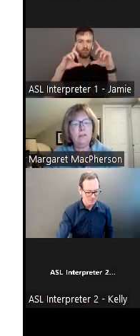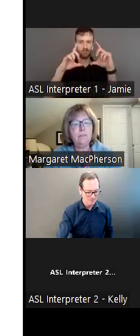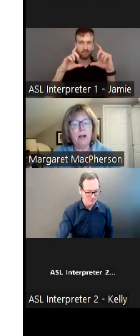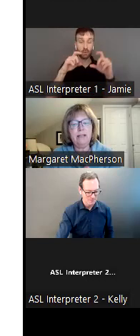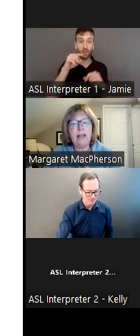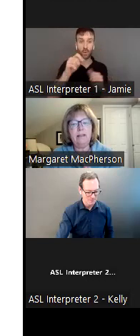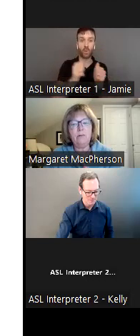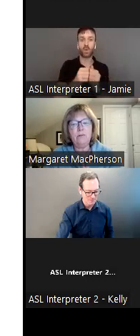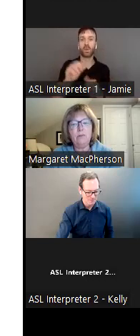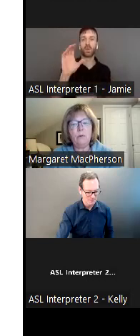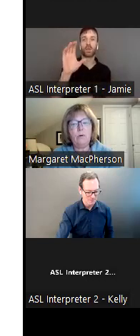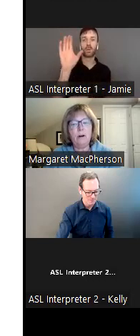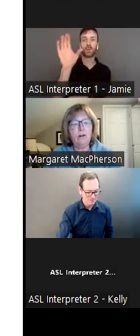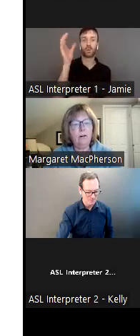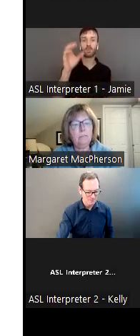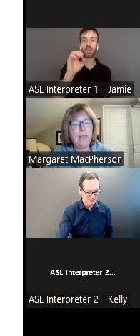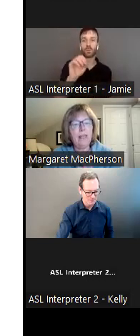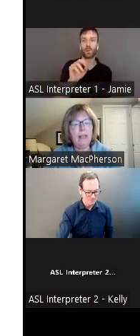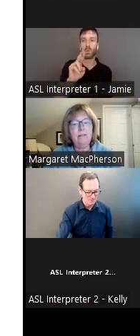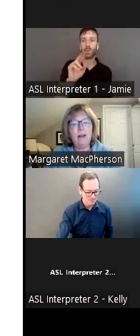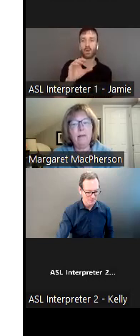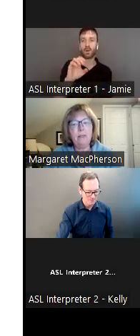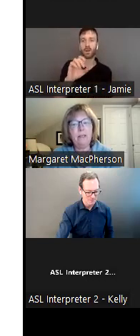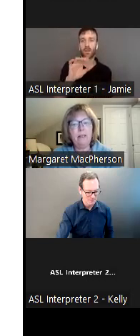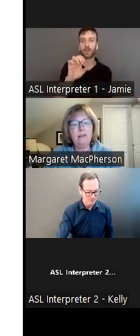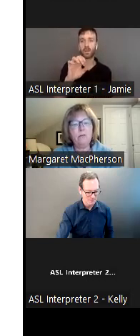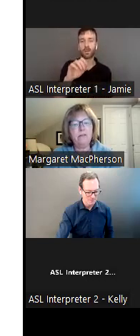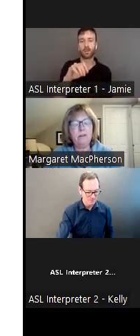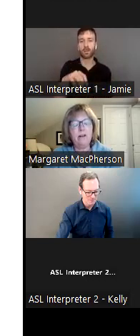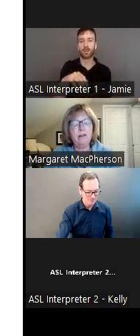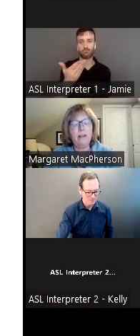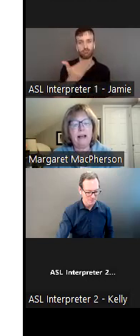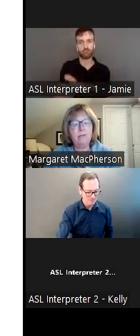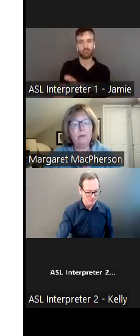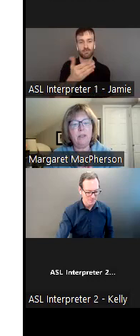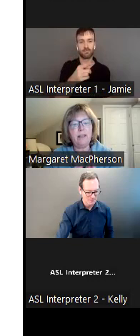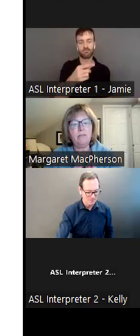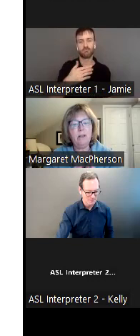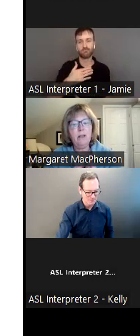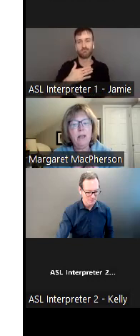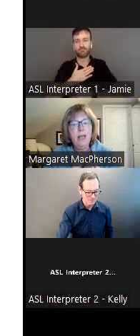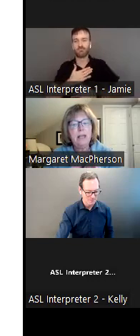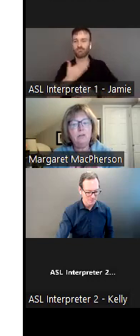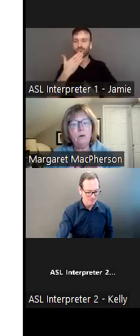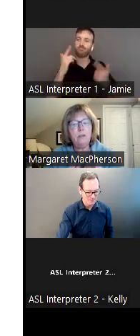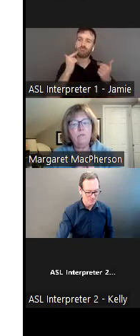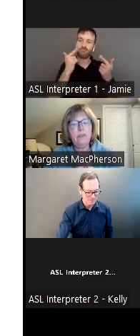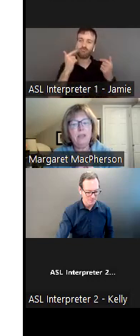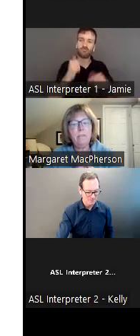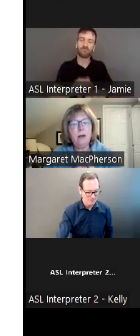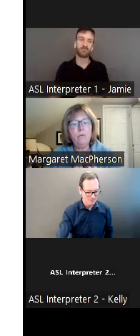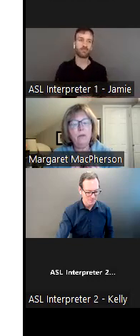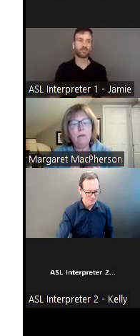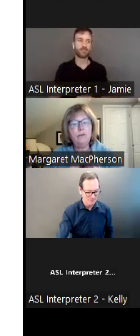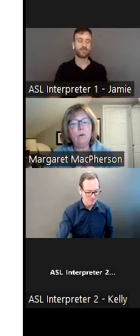this is my dad, the Christmas oracle. And he enjoys a good laugh about things. And so if we